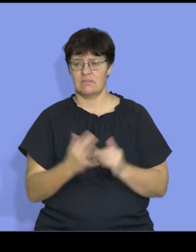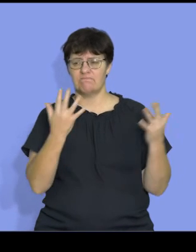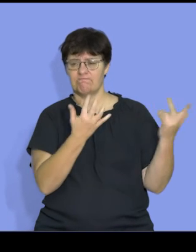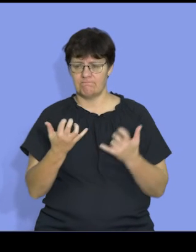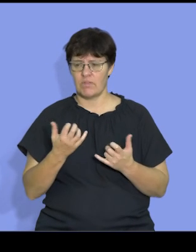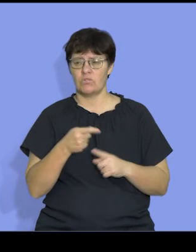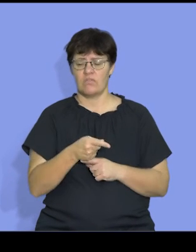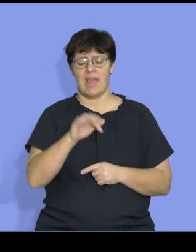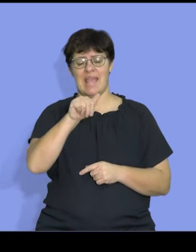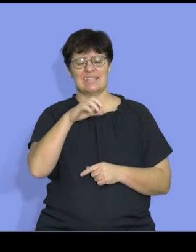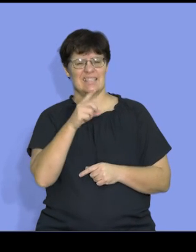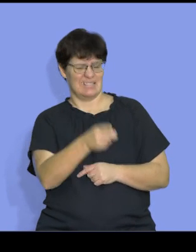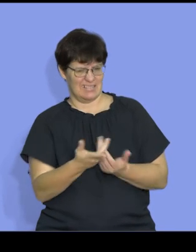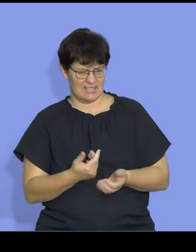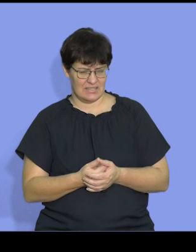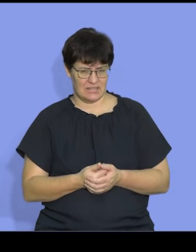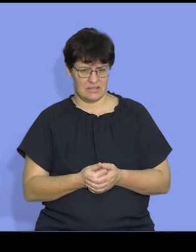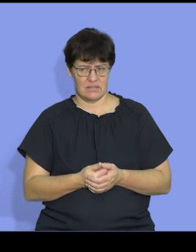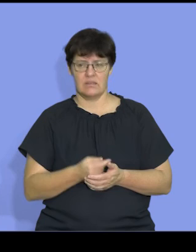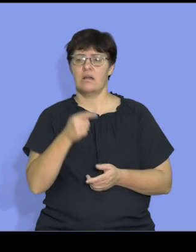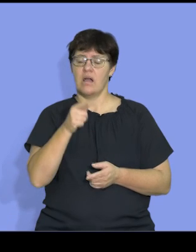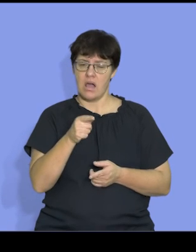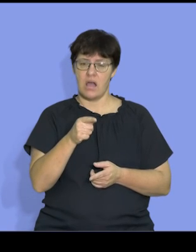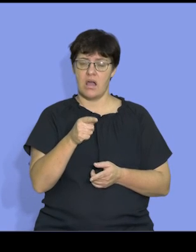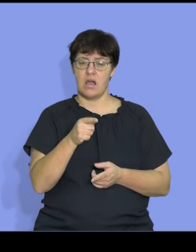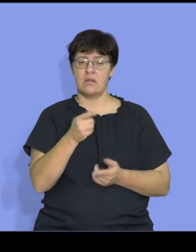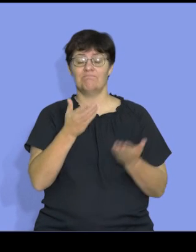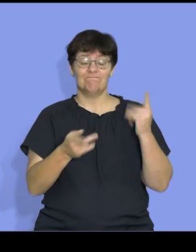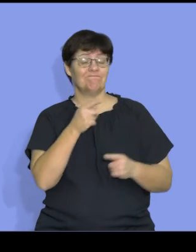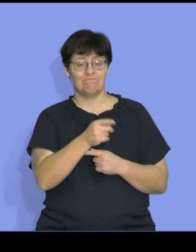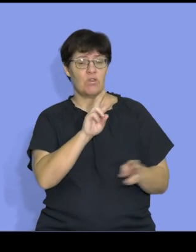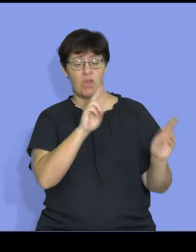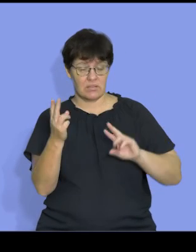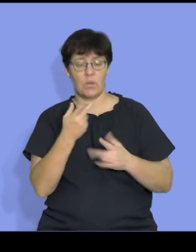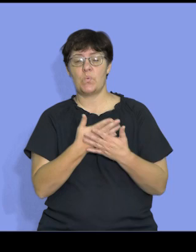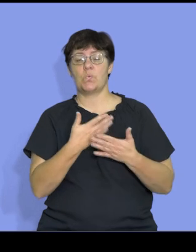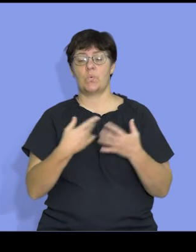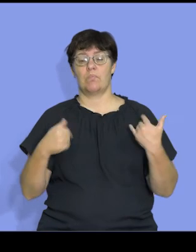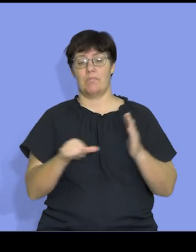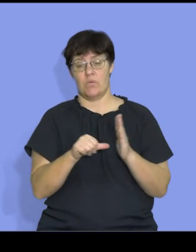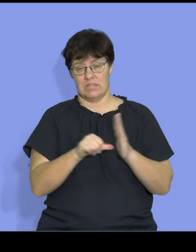concentration of the acid. Now, the stoichiometric ratio in which they react is very, very important. It